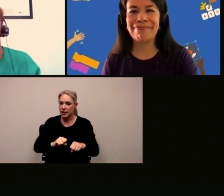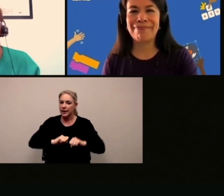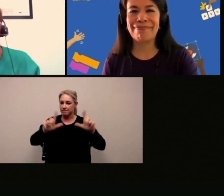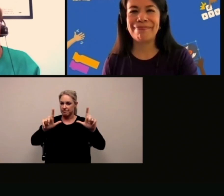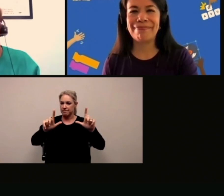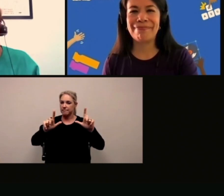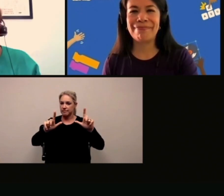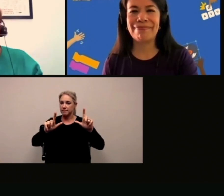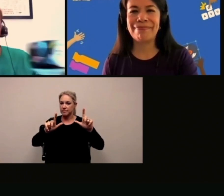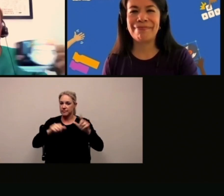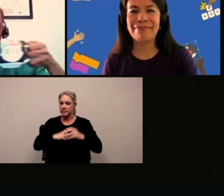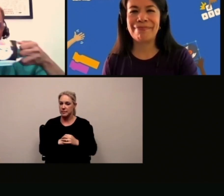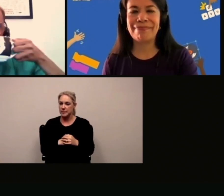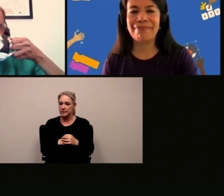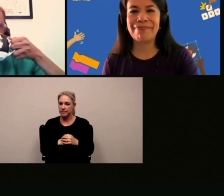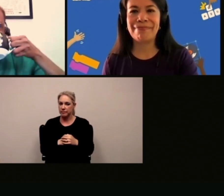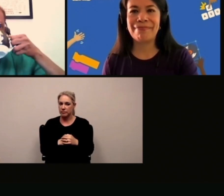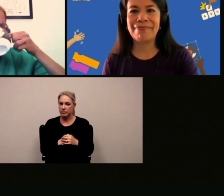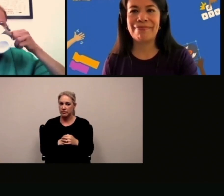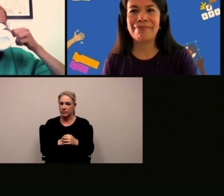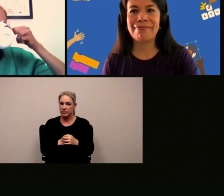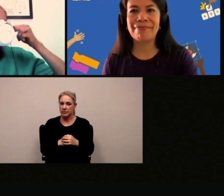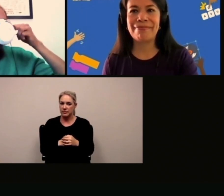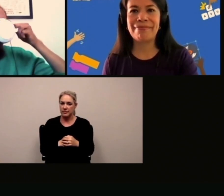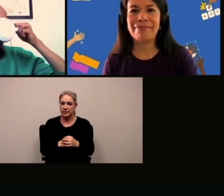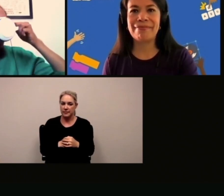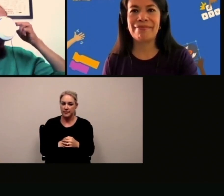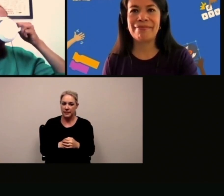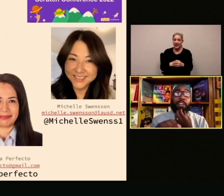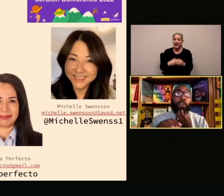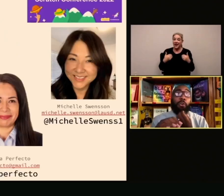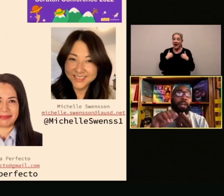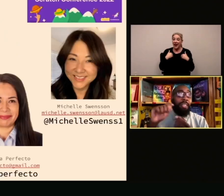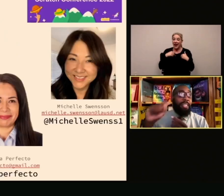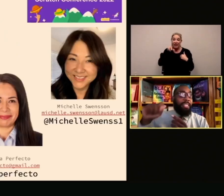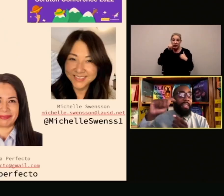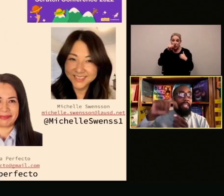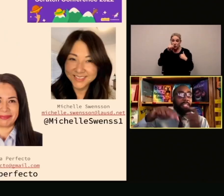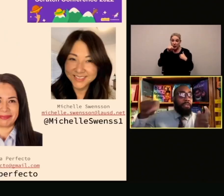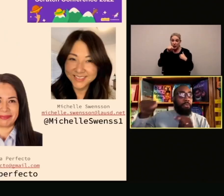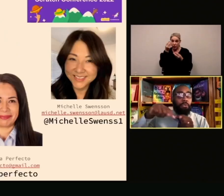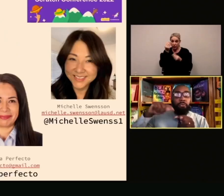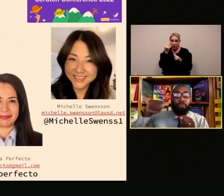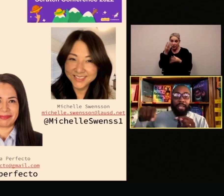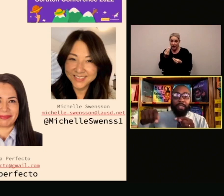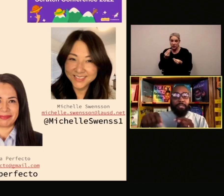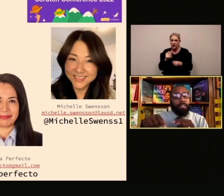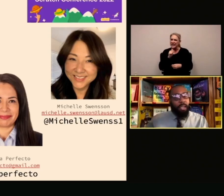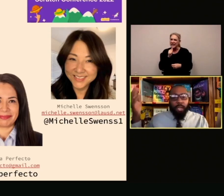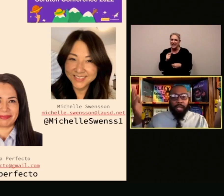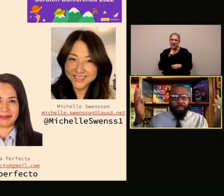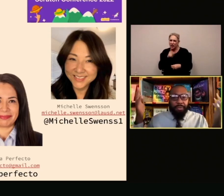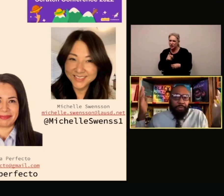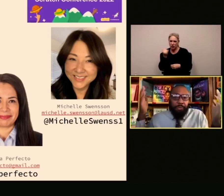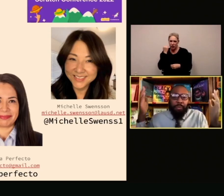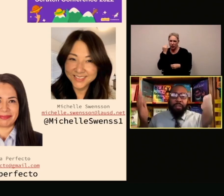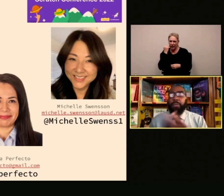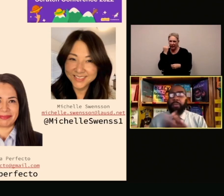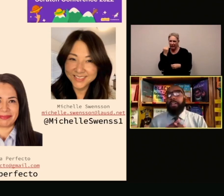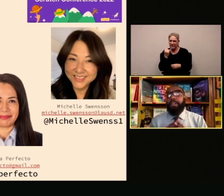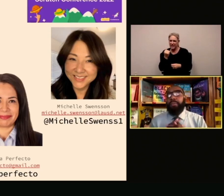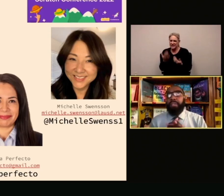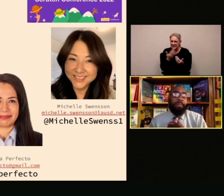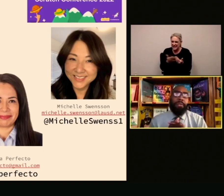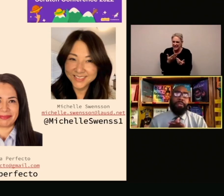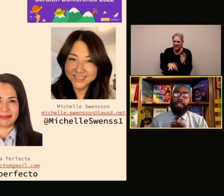this. And if it looks like I'm spamming the chat with our Twitter information, I just don't know how easy it is for you to find us. And I mean, we love